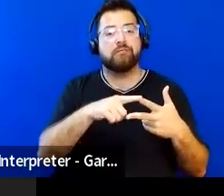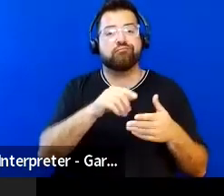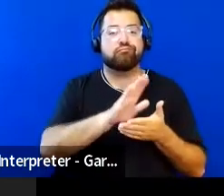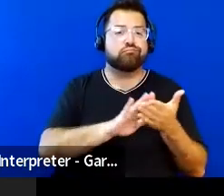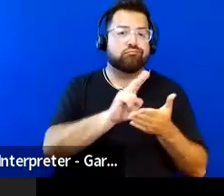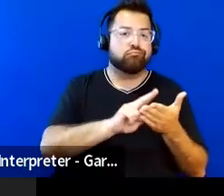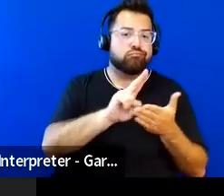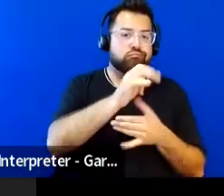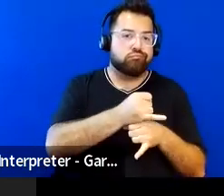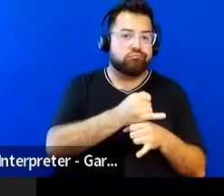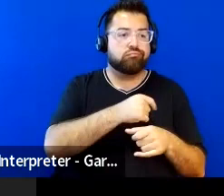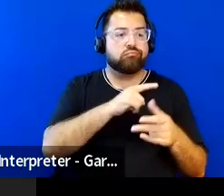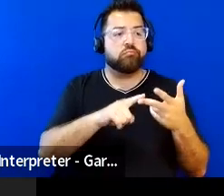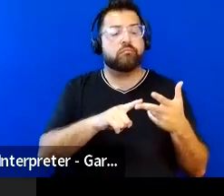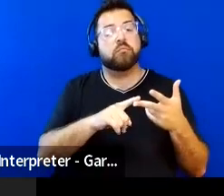instructor information